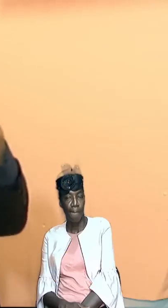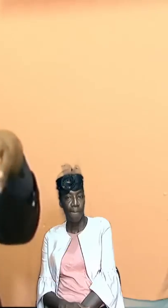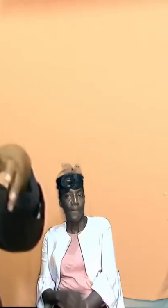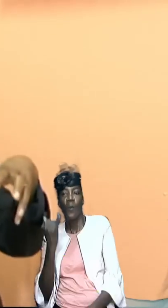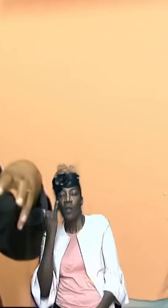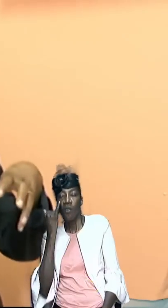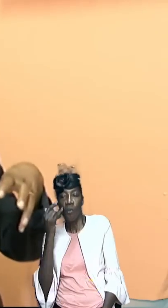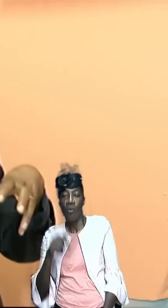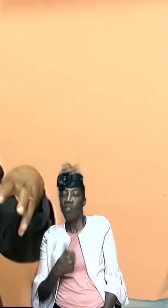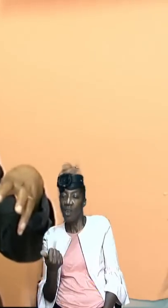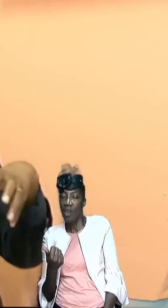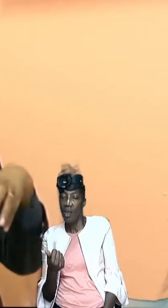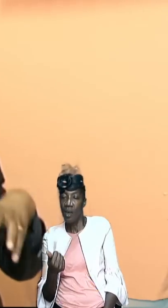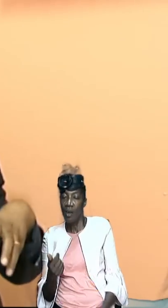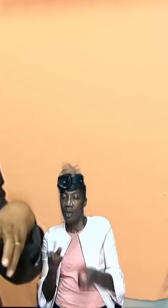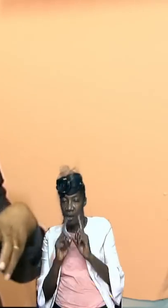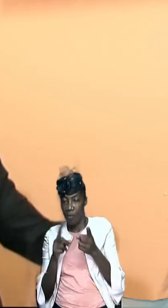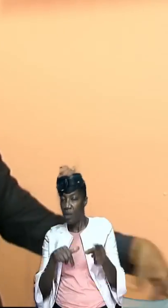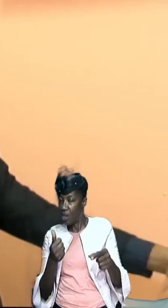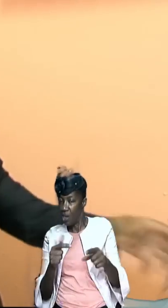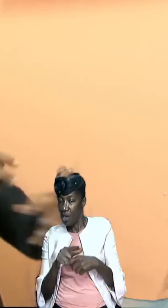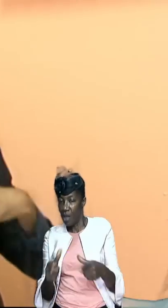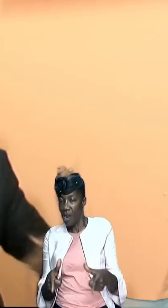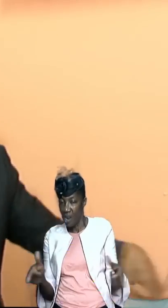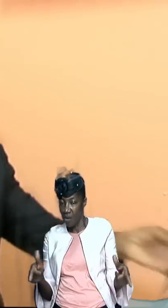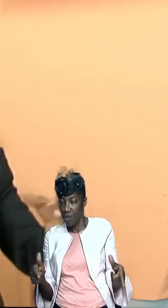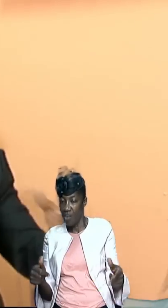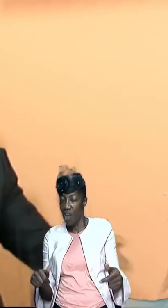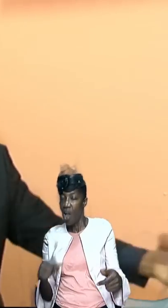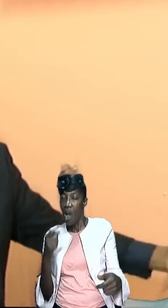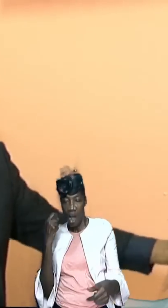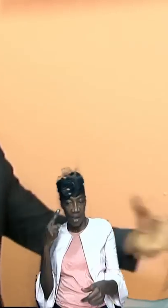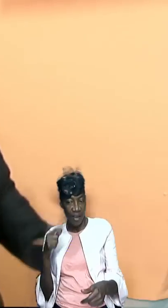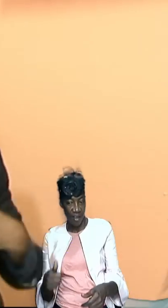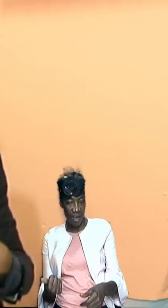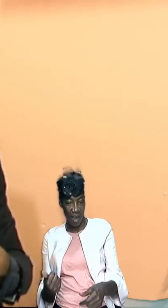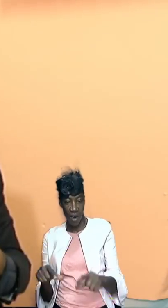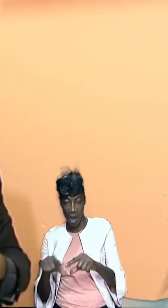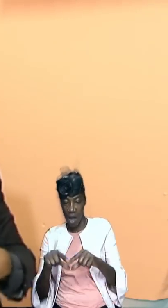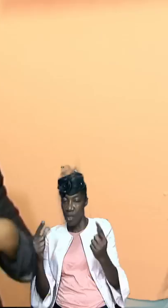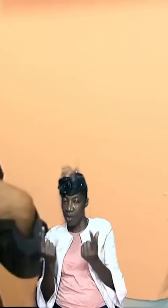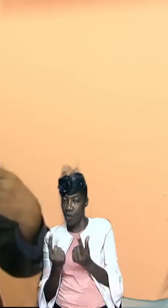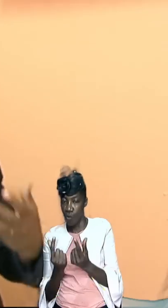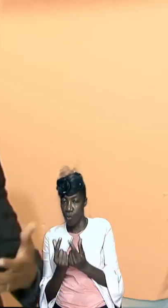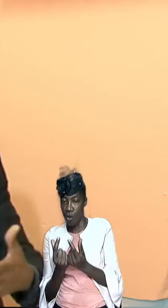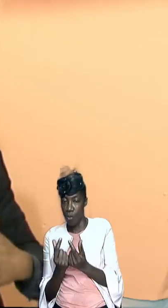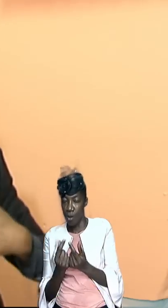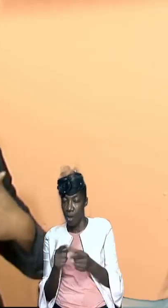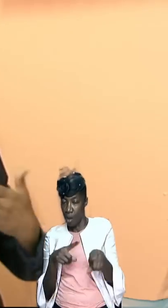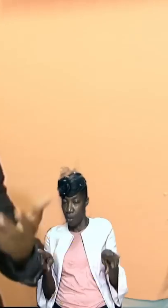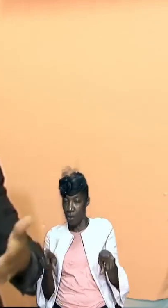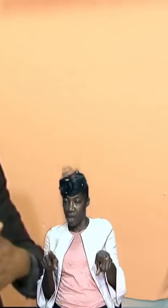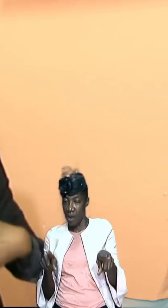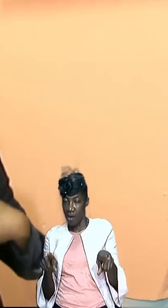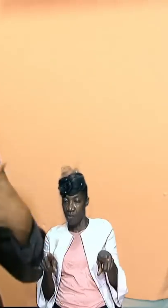Suppose another set that speak another language understand each other, and they group up, but they are of a particular gene. The